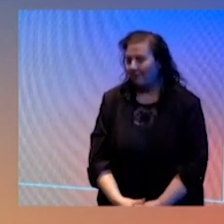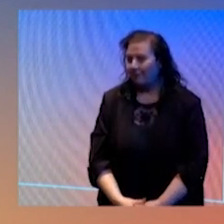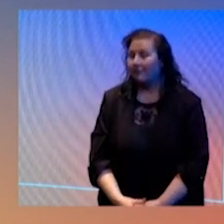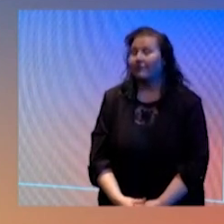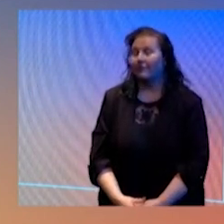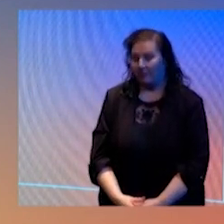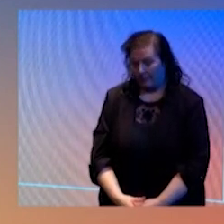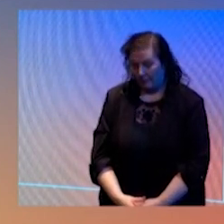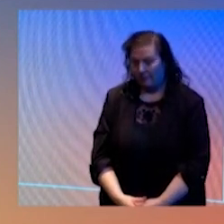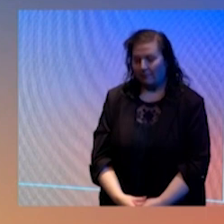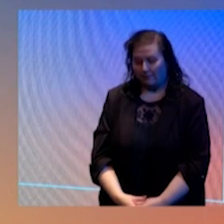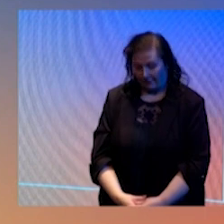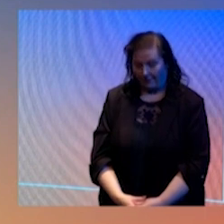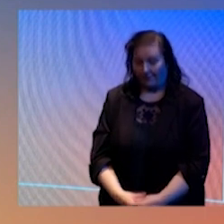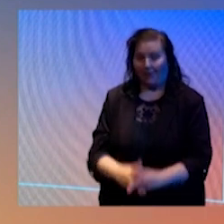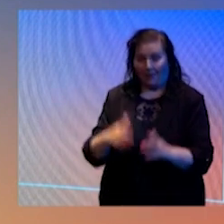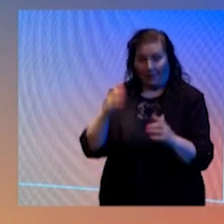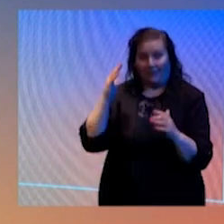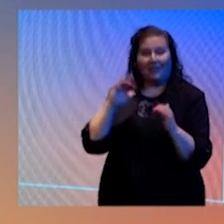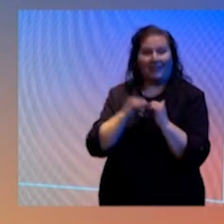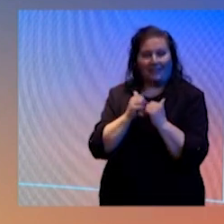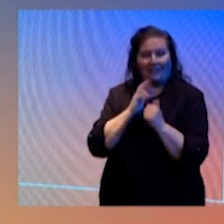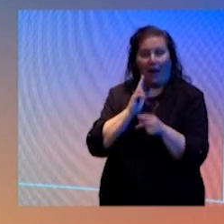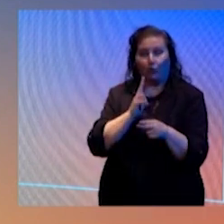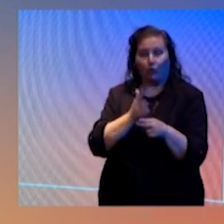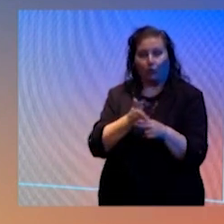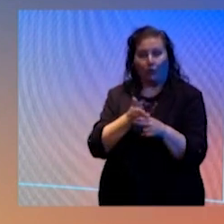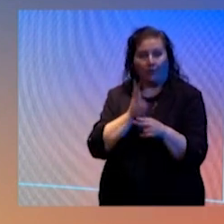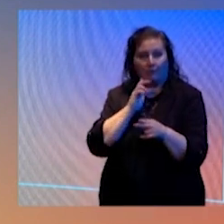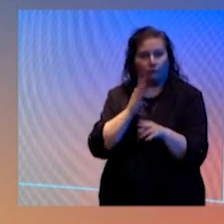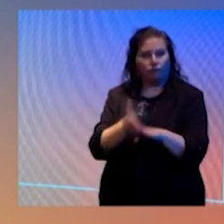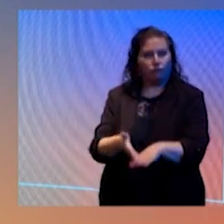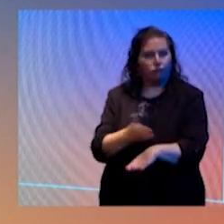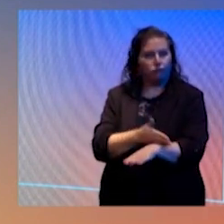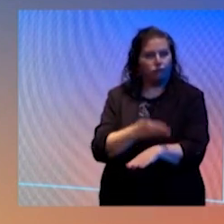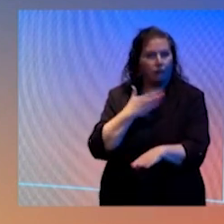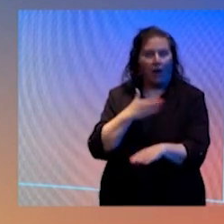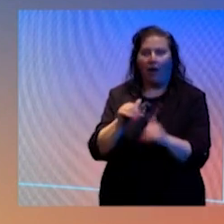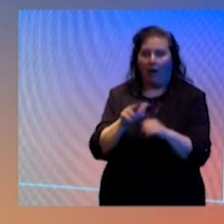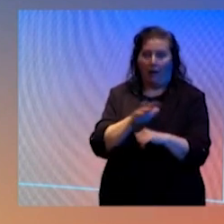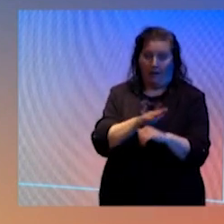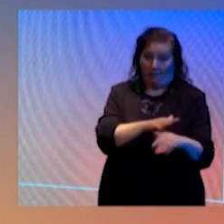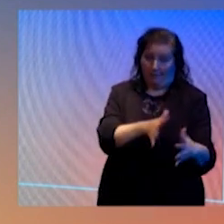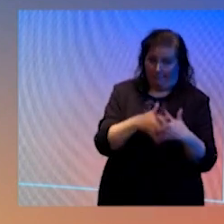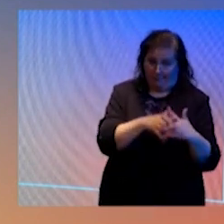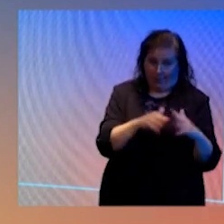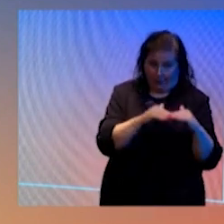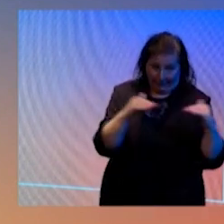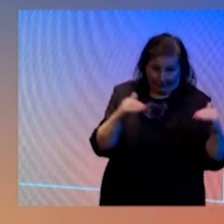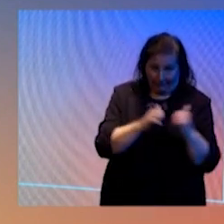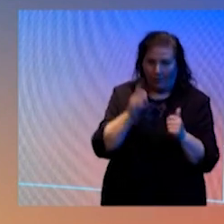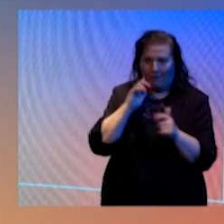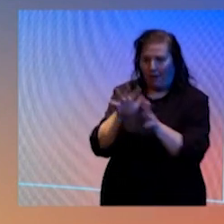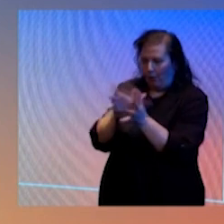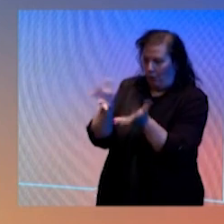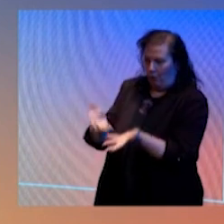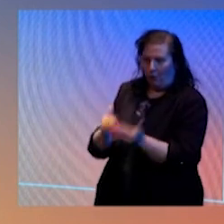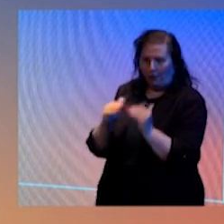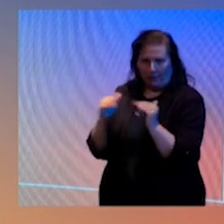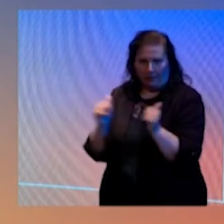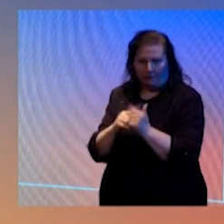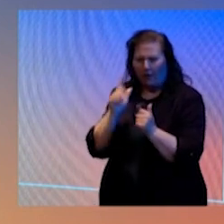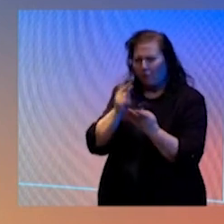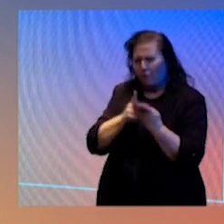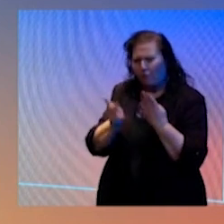This is how you build your reputation nationally and globally, by being the best. Initiatives like